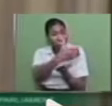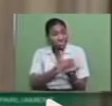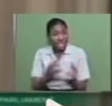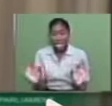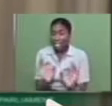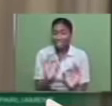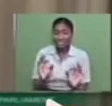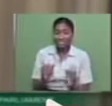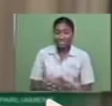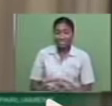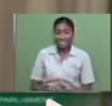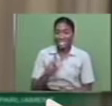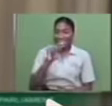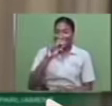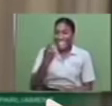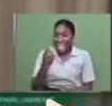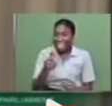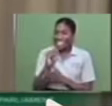is tax.